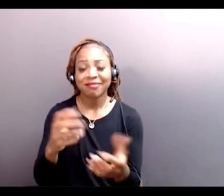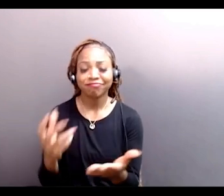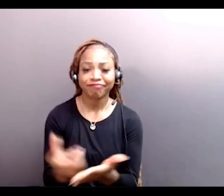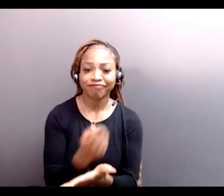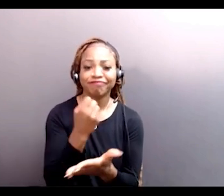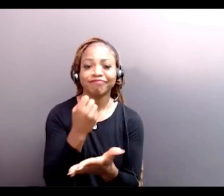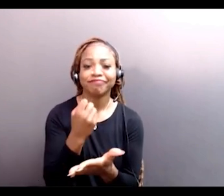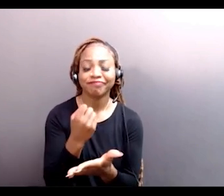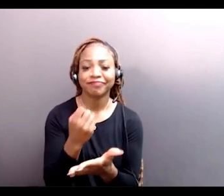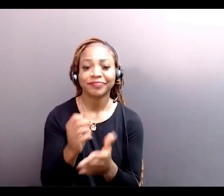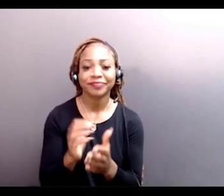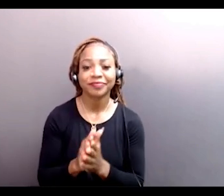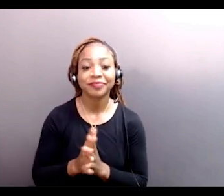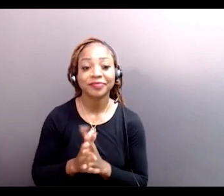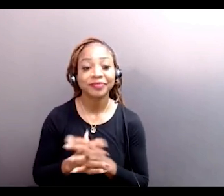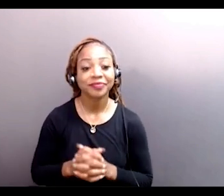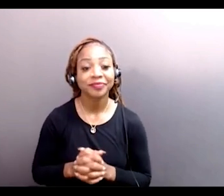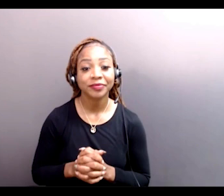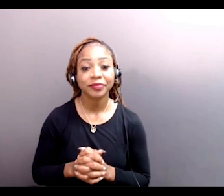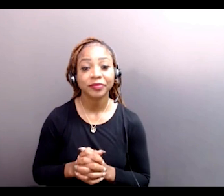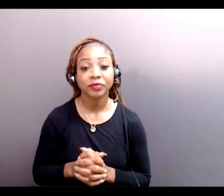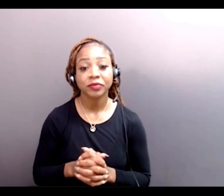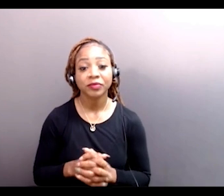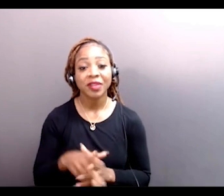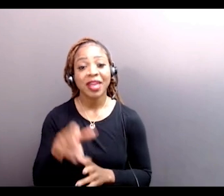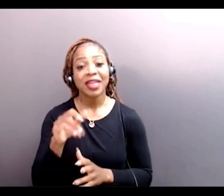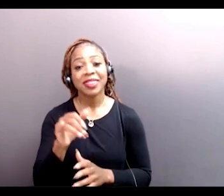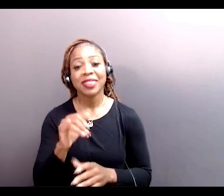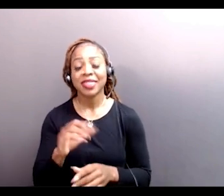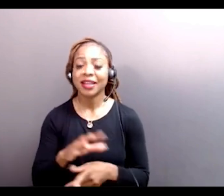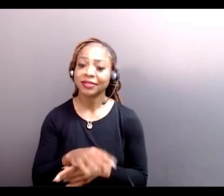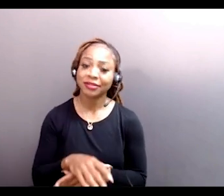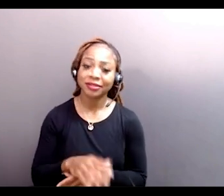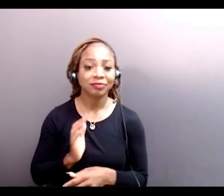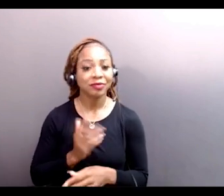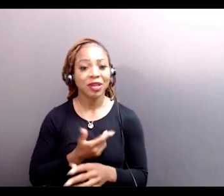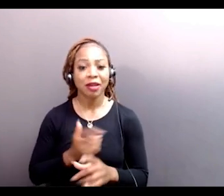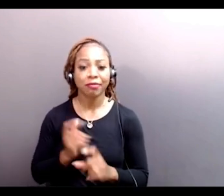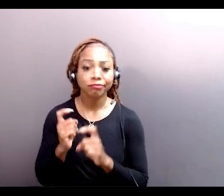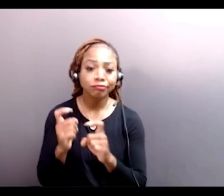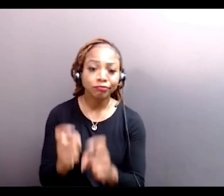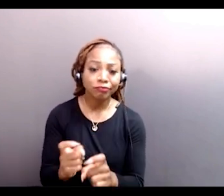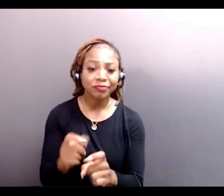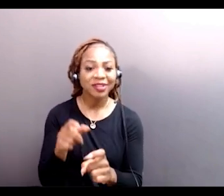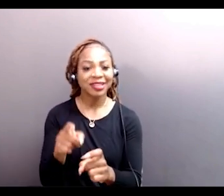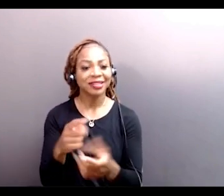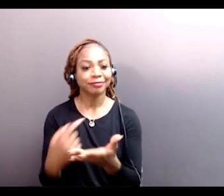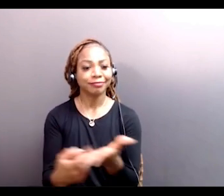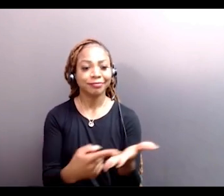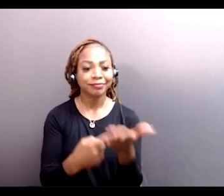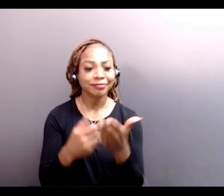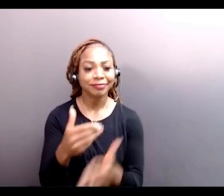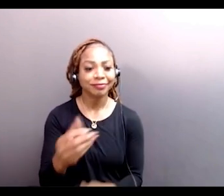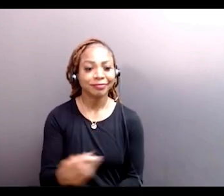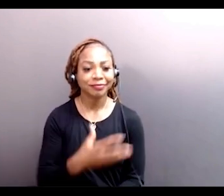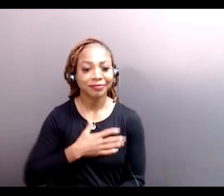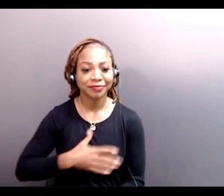accreditation there. So this really is part of our contribution to this conversation. I'll have the next slide,